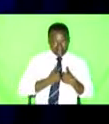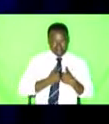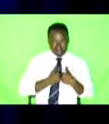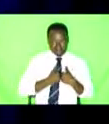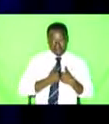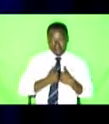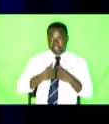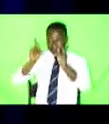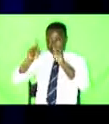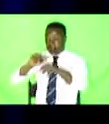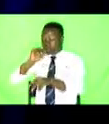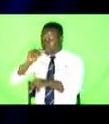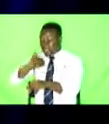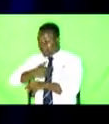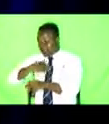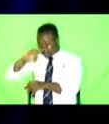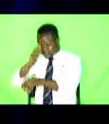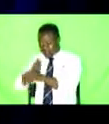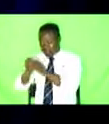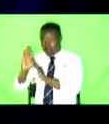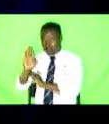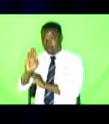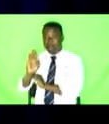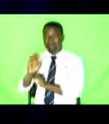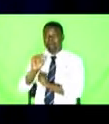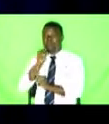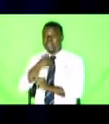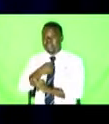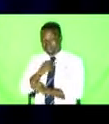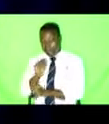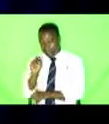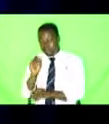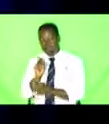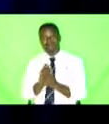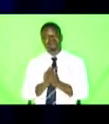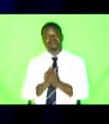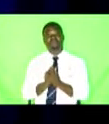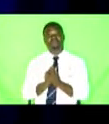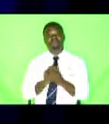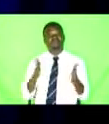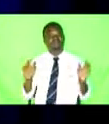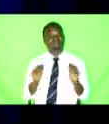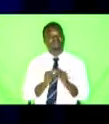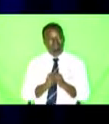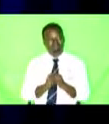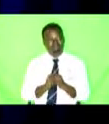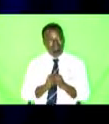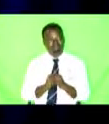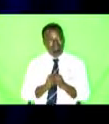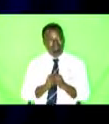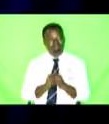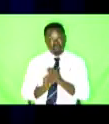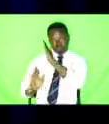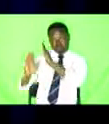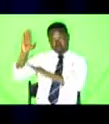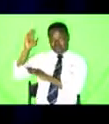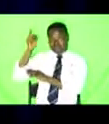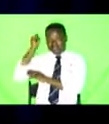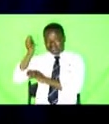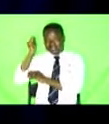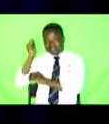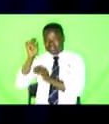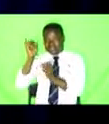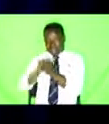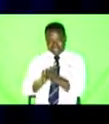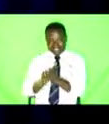of God does not have, full stop. That's all. This is God's testimony.